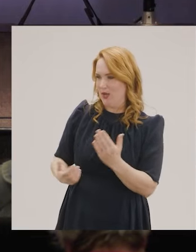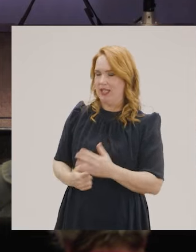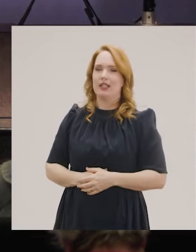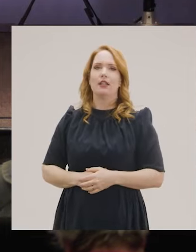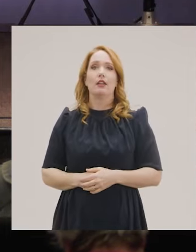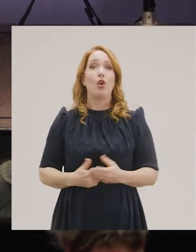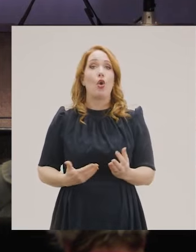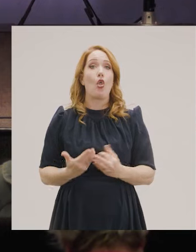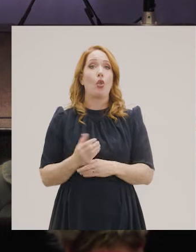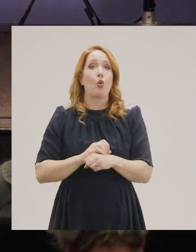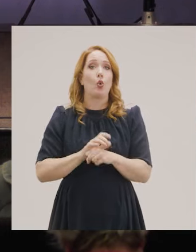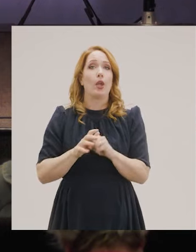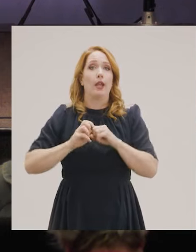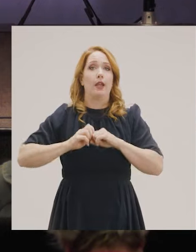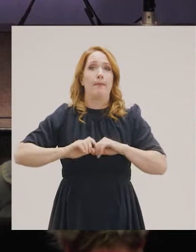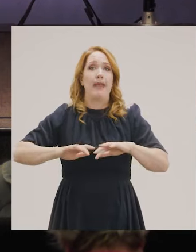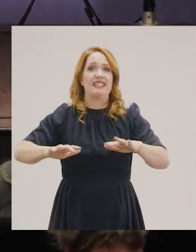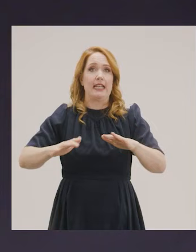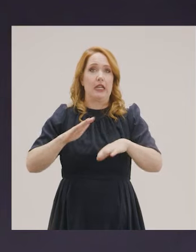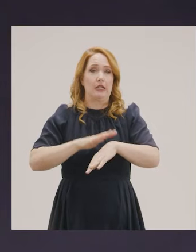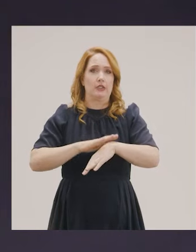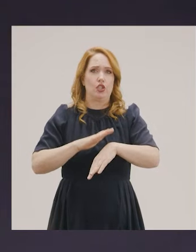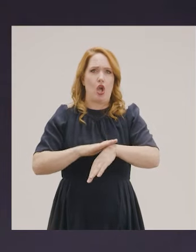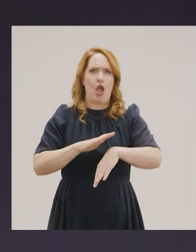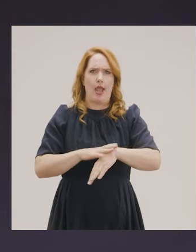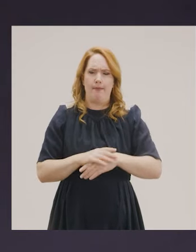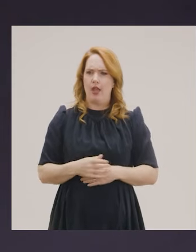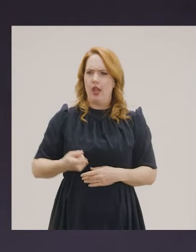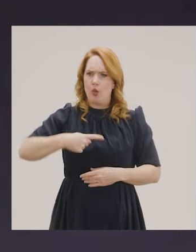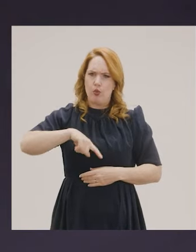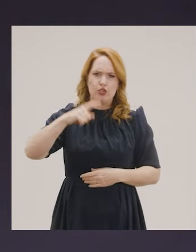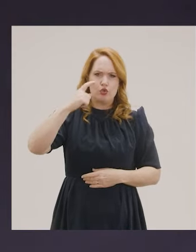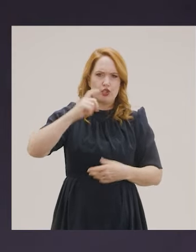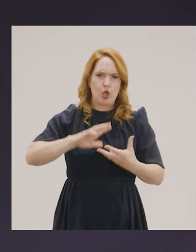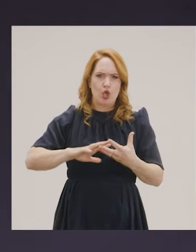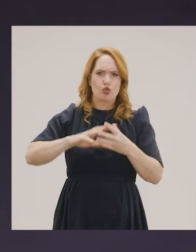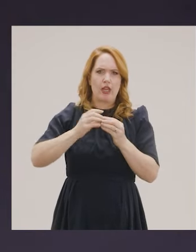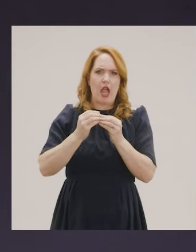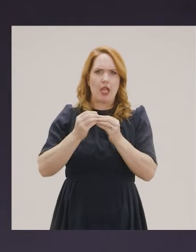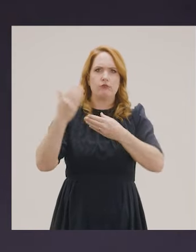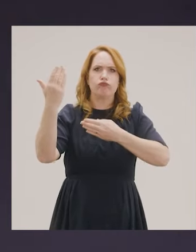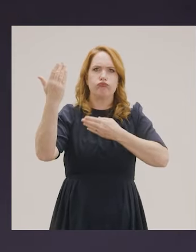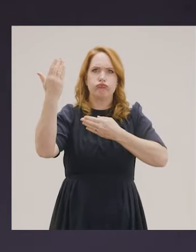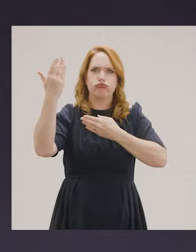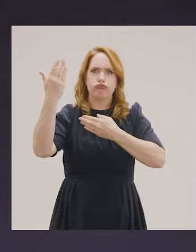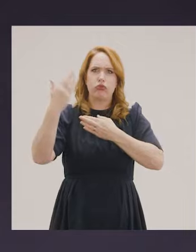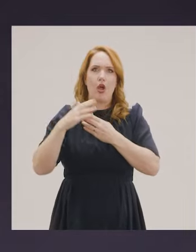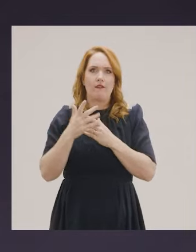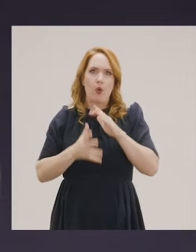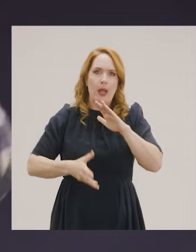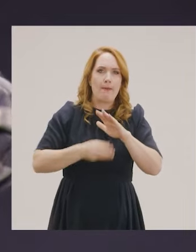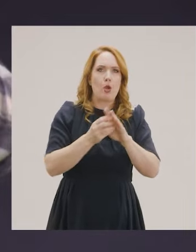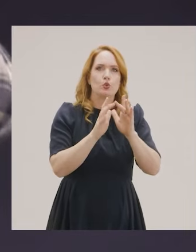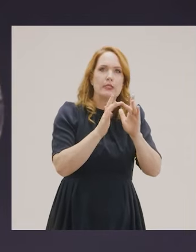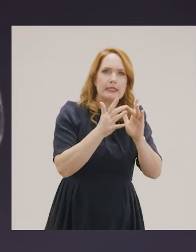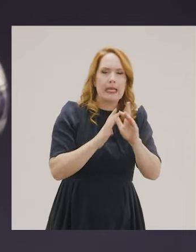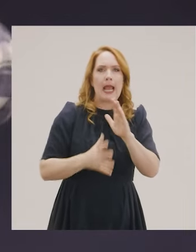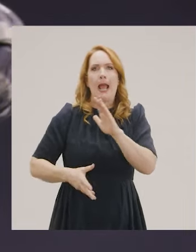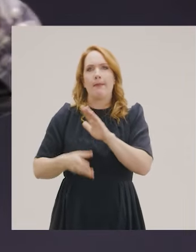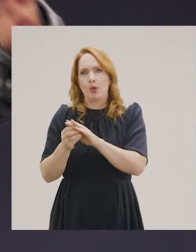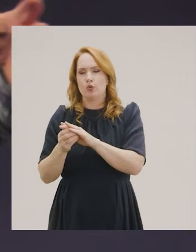we had a very little time to be able to do programs that go out on the internet, we